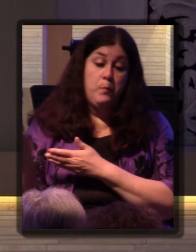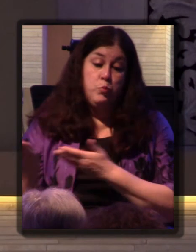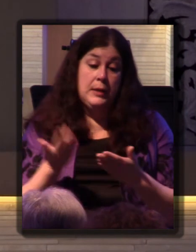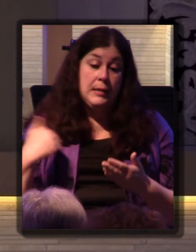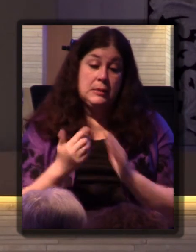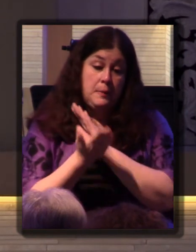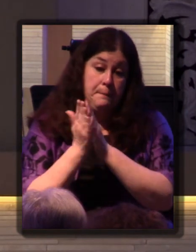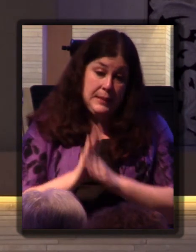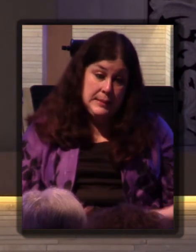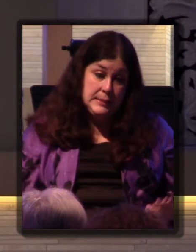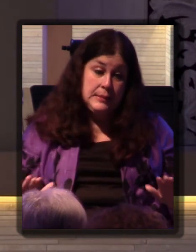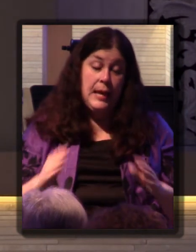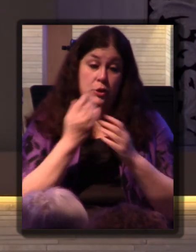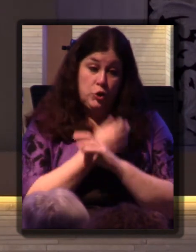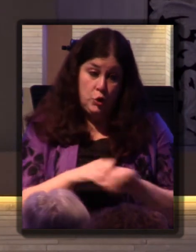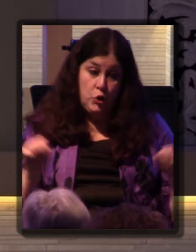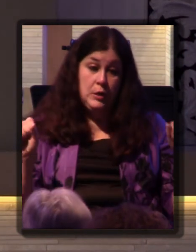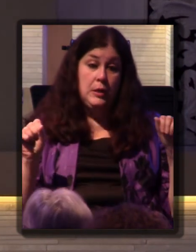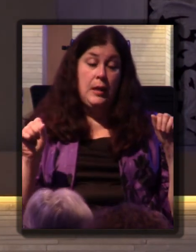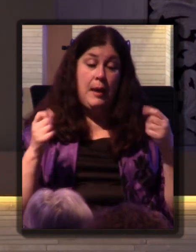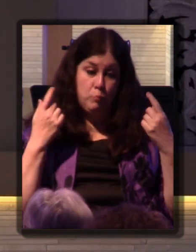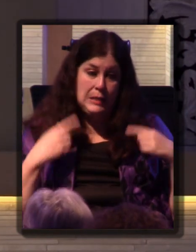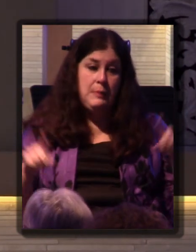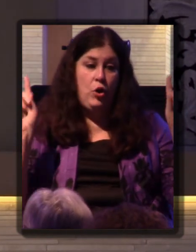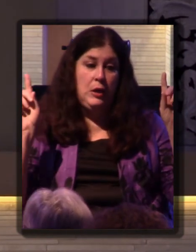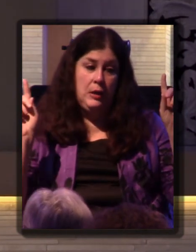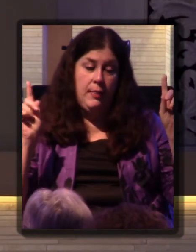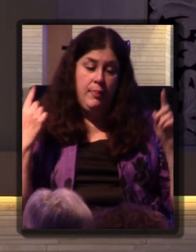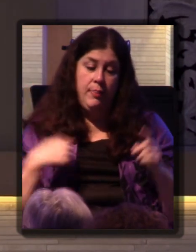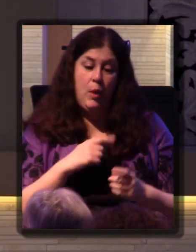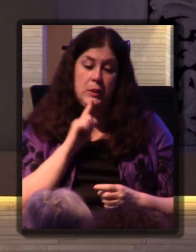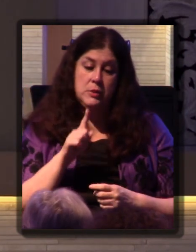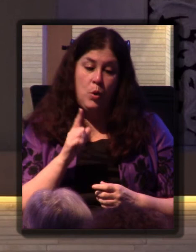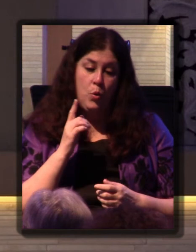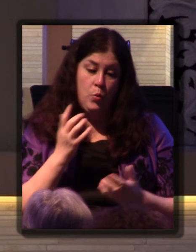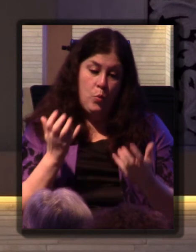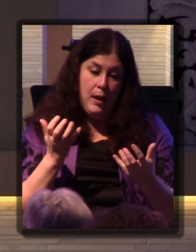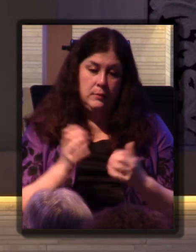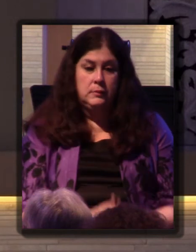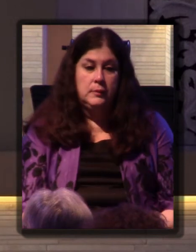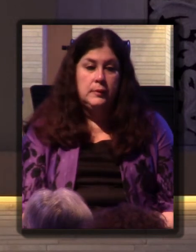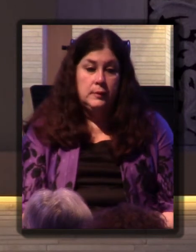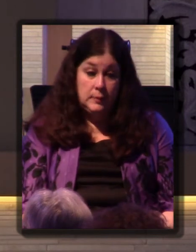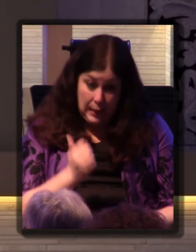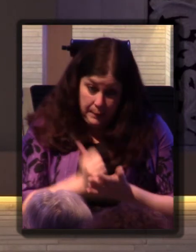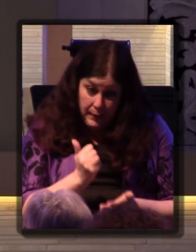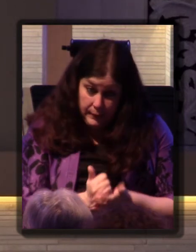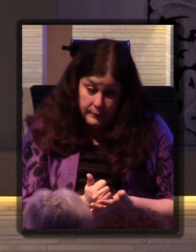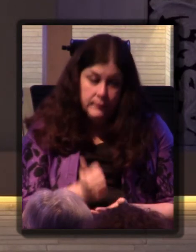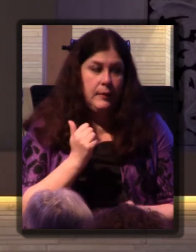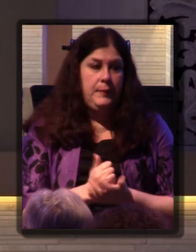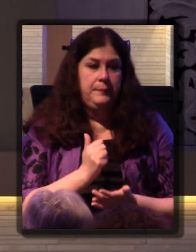the kingdom that will bring us the peace and the security and the prosperity that we so long